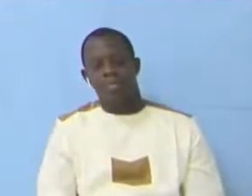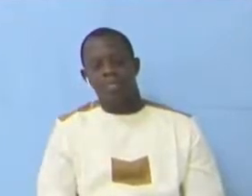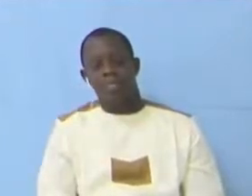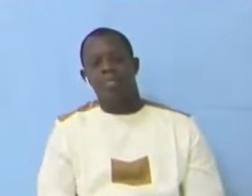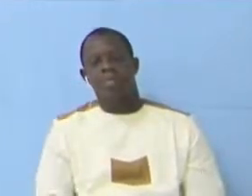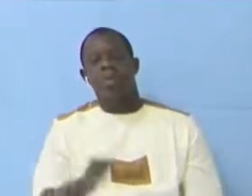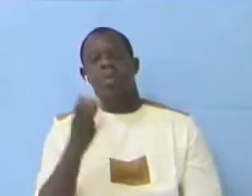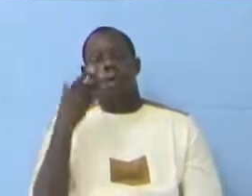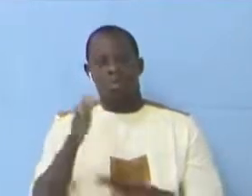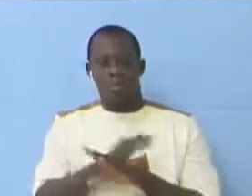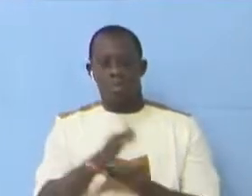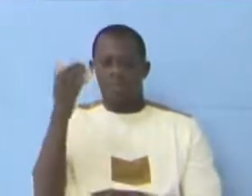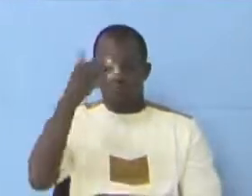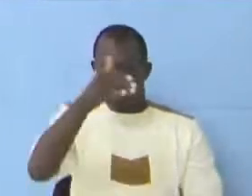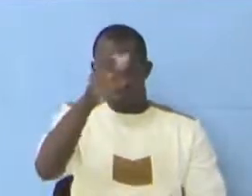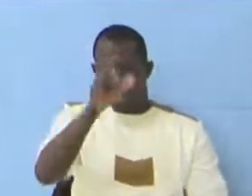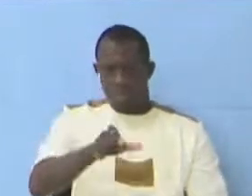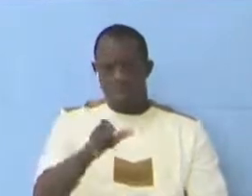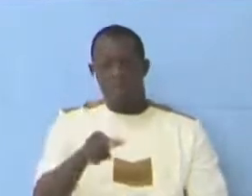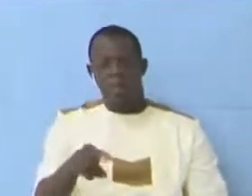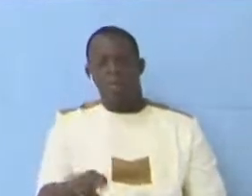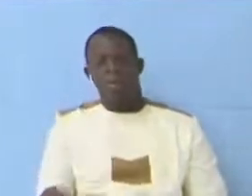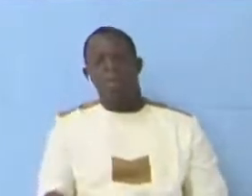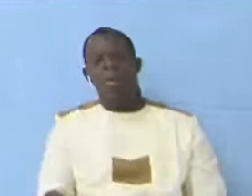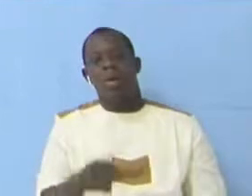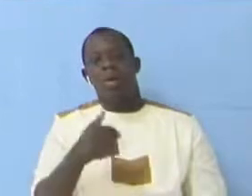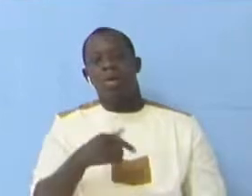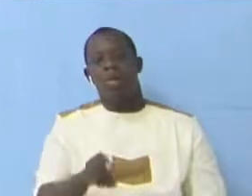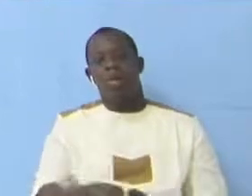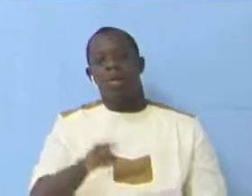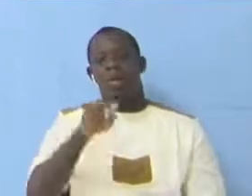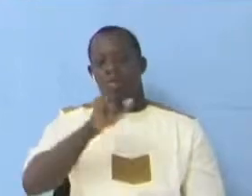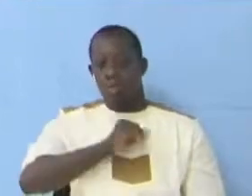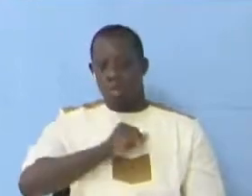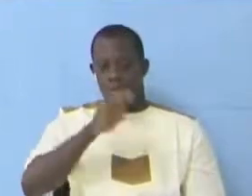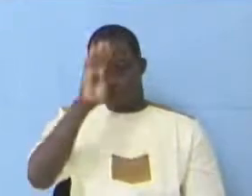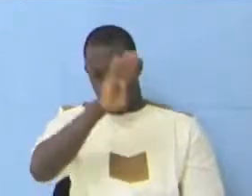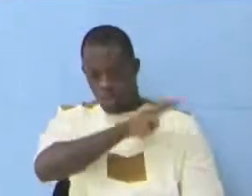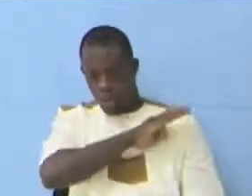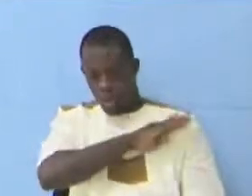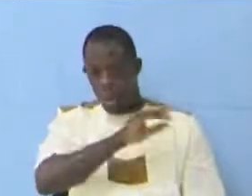Whilst I was there, I called him, in fact, Babu, his brother called him that I was there.